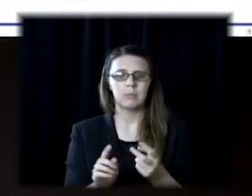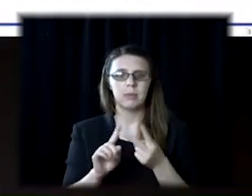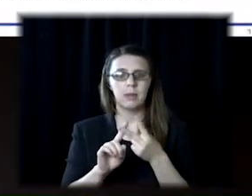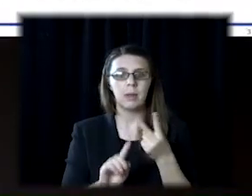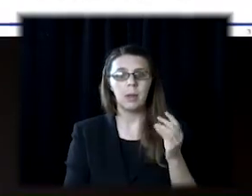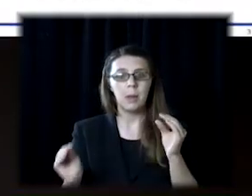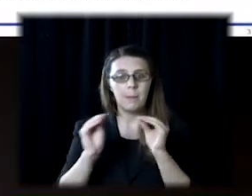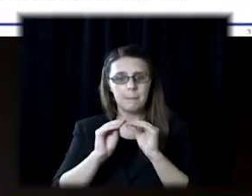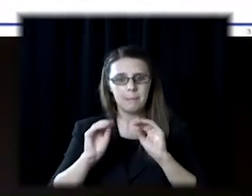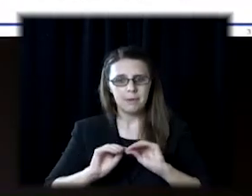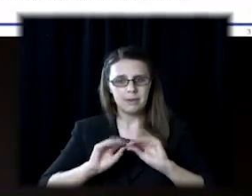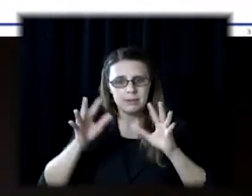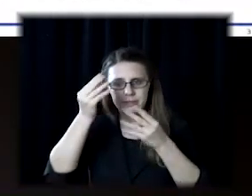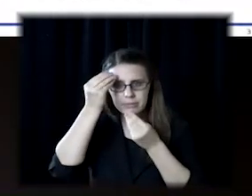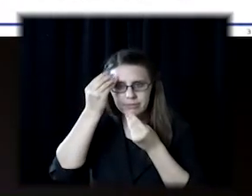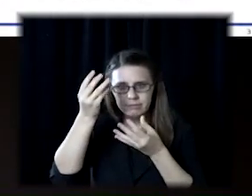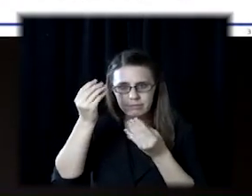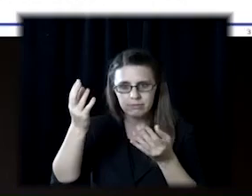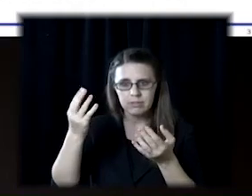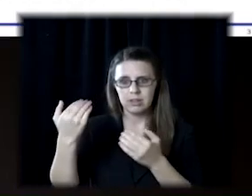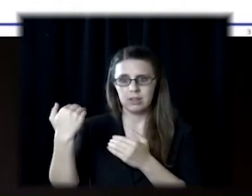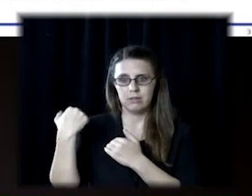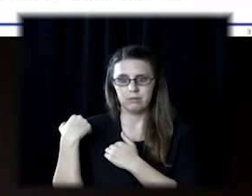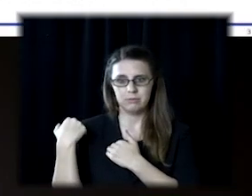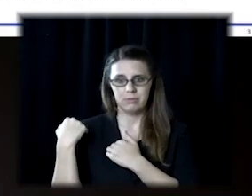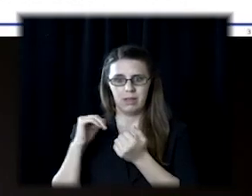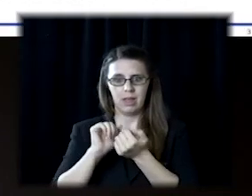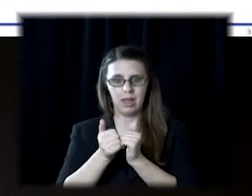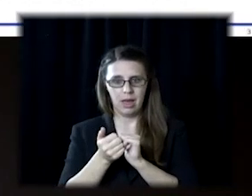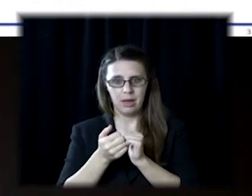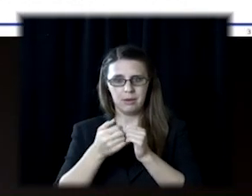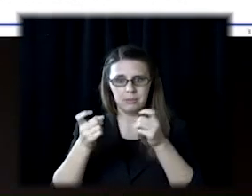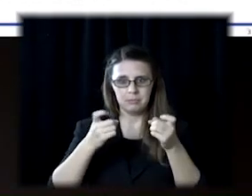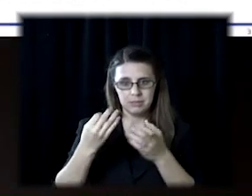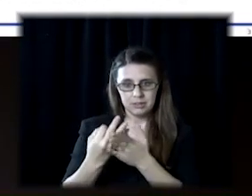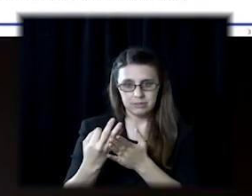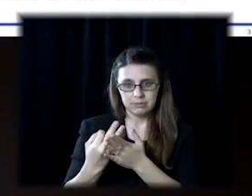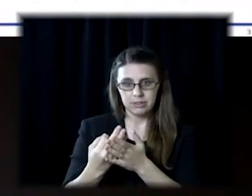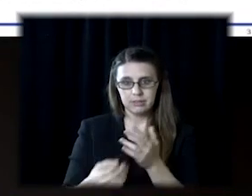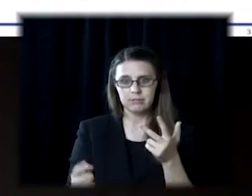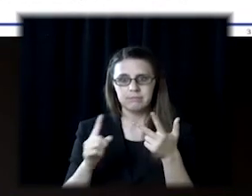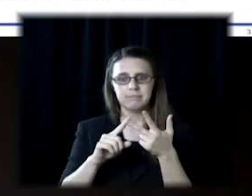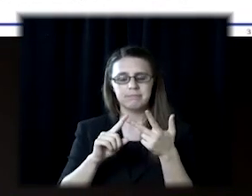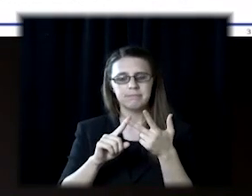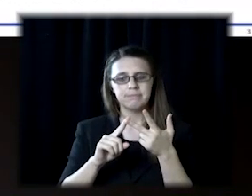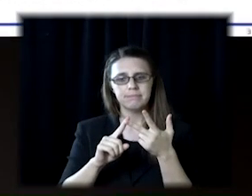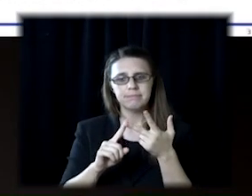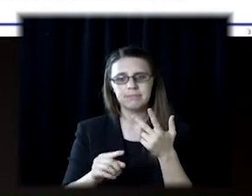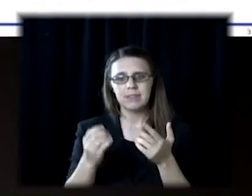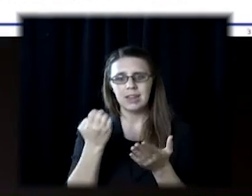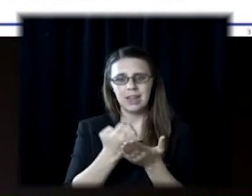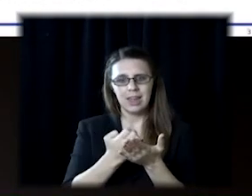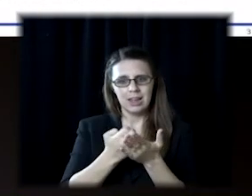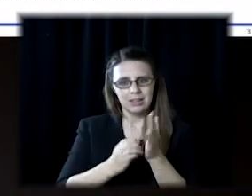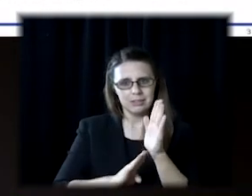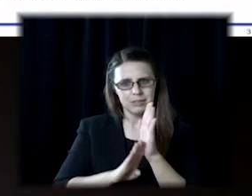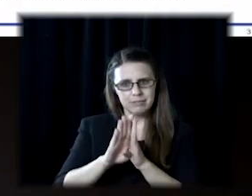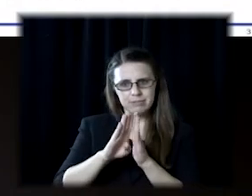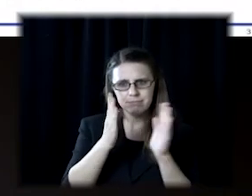and accountability in the management of municipal finances and budgets, a boost in the economic development strategies at the local